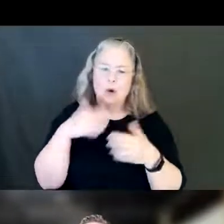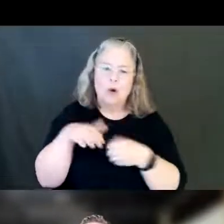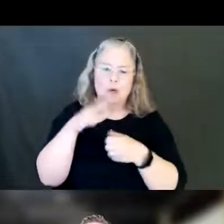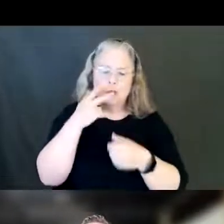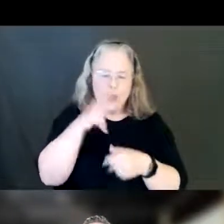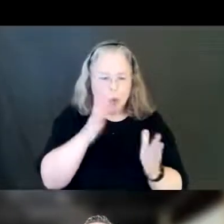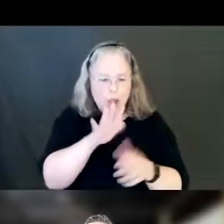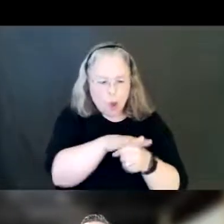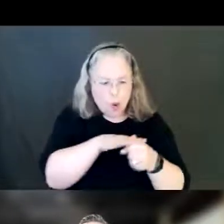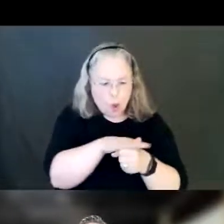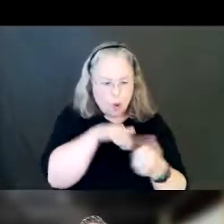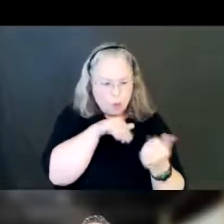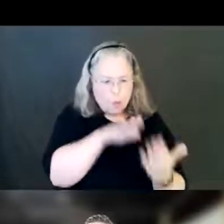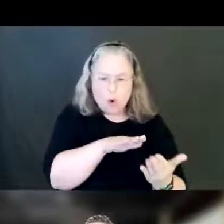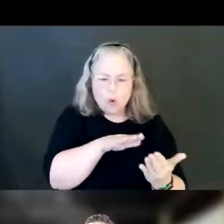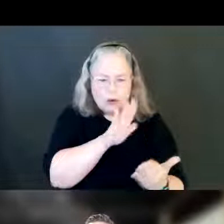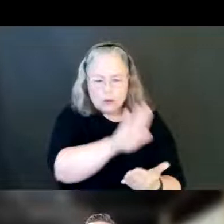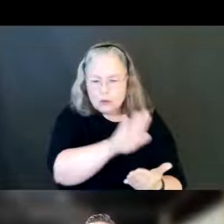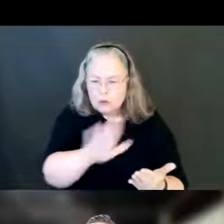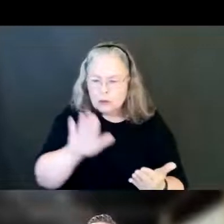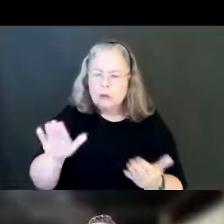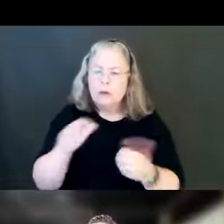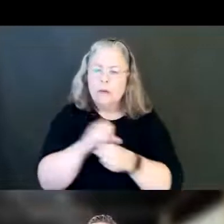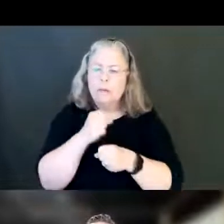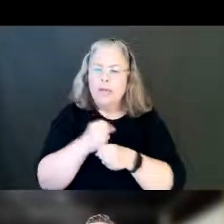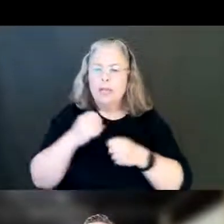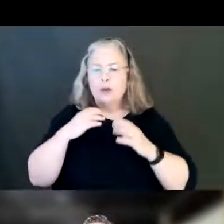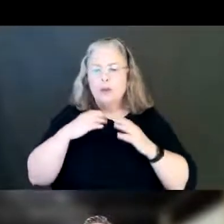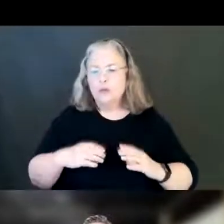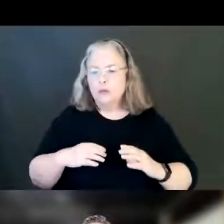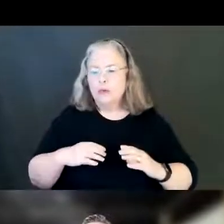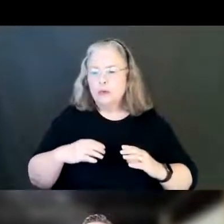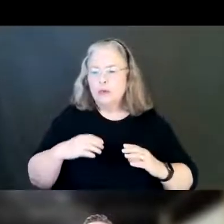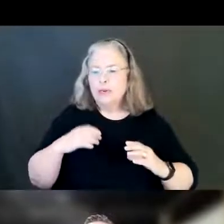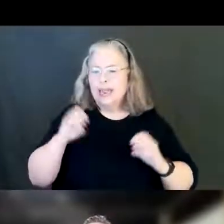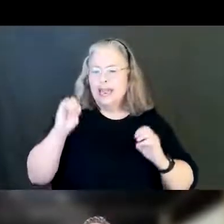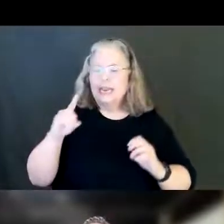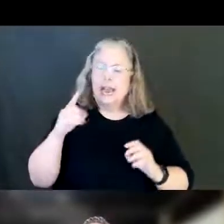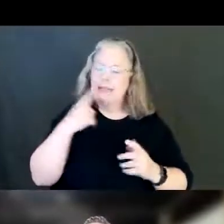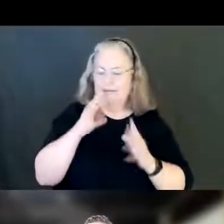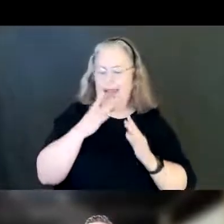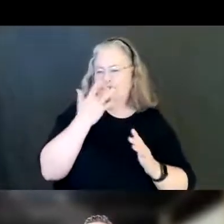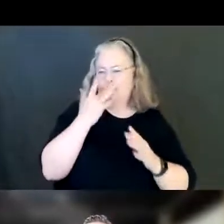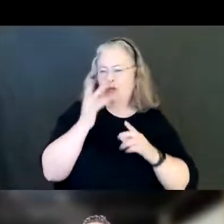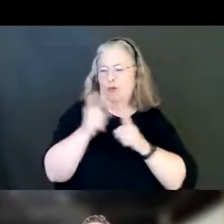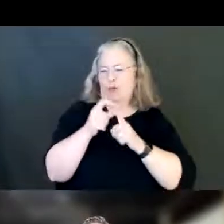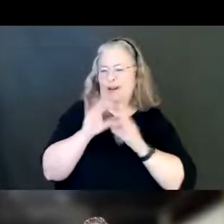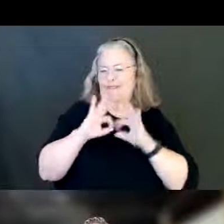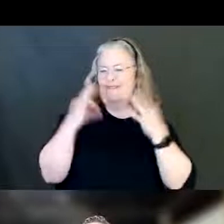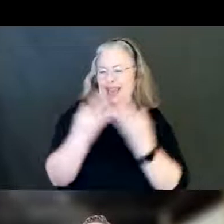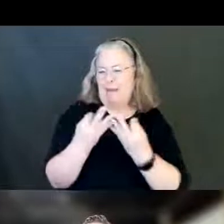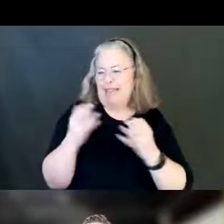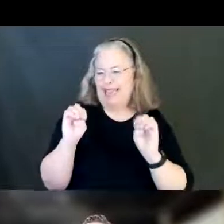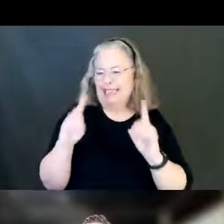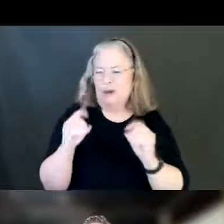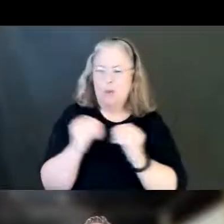approaches to make family or consumer education. I like family education, it's so much more personable. So family education,